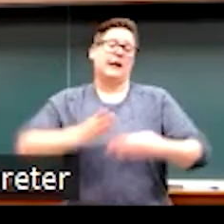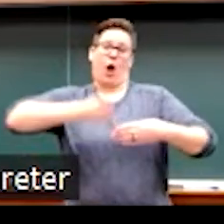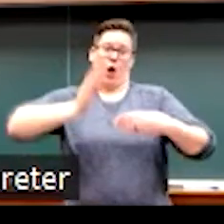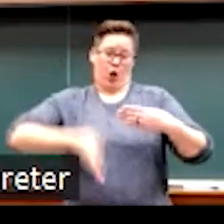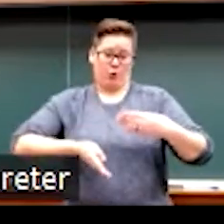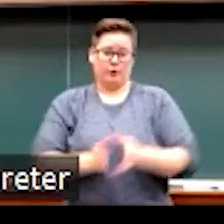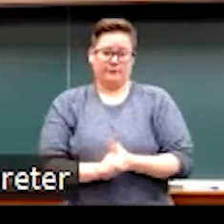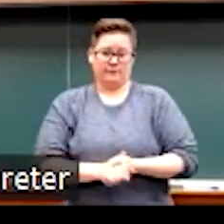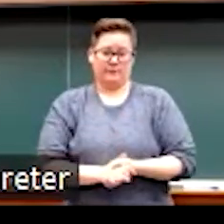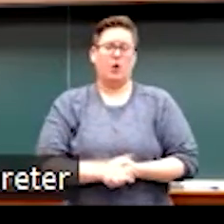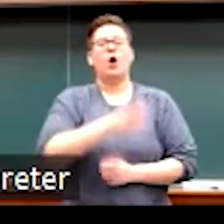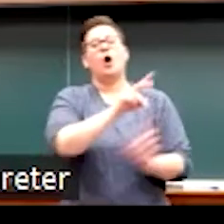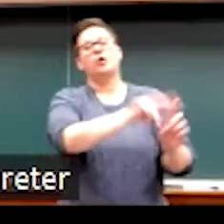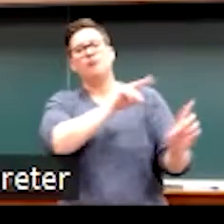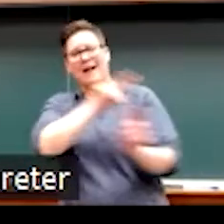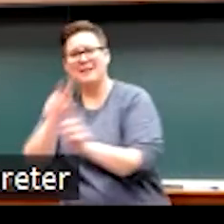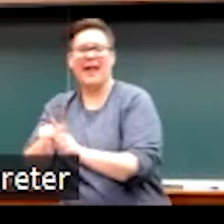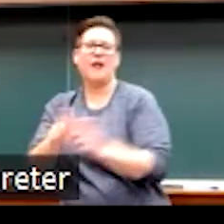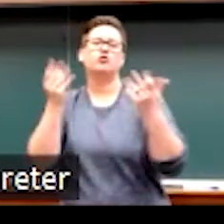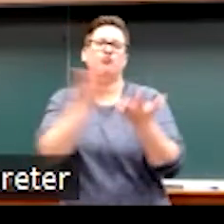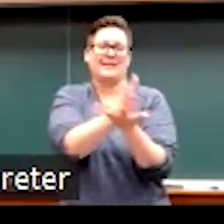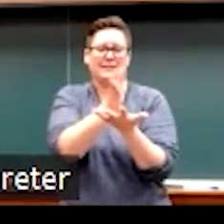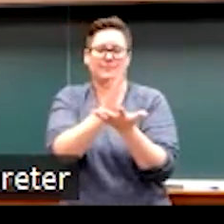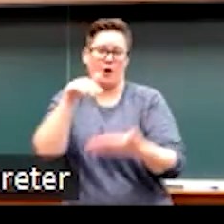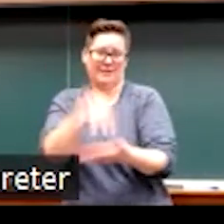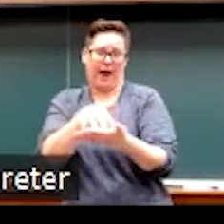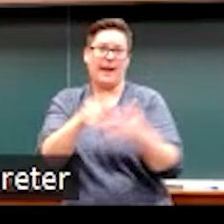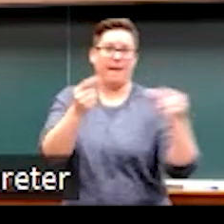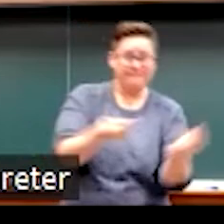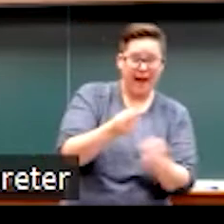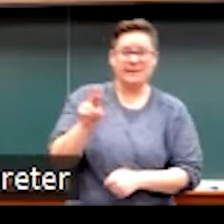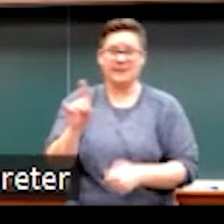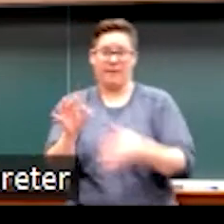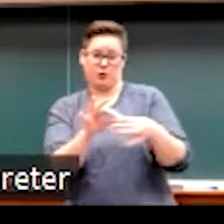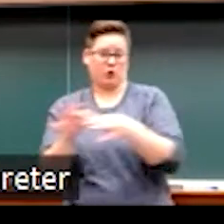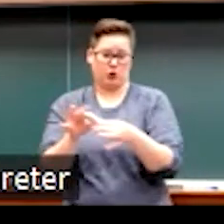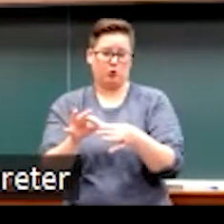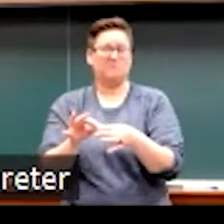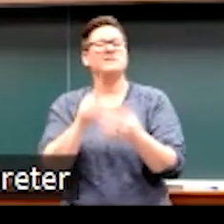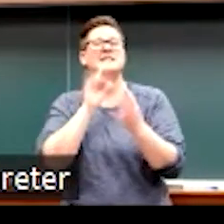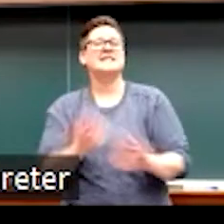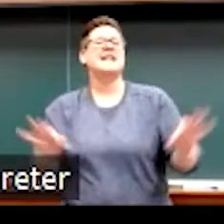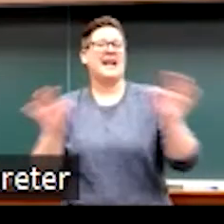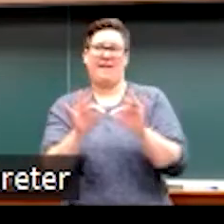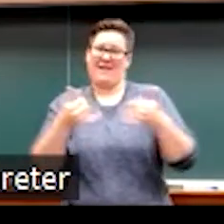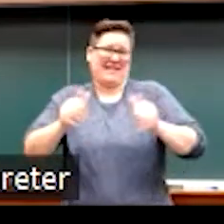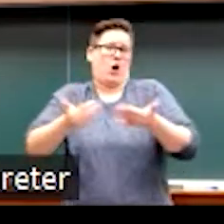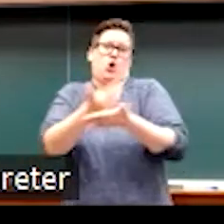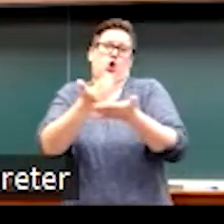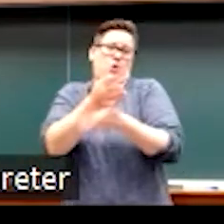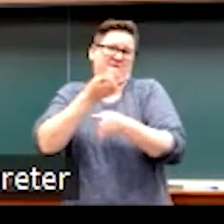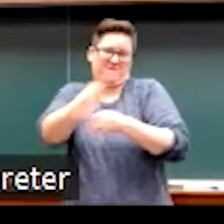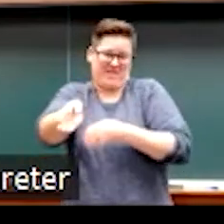the translational, transdisciplinary study of interrelations between pain and substance use, I think, represents a significant and still emerging